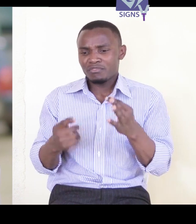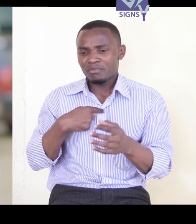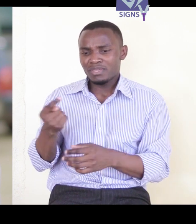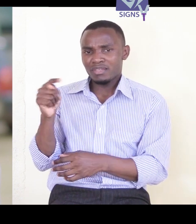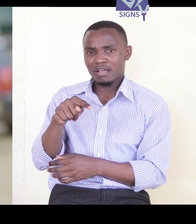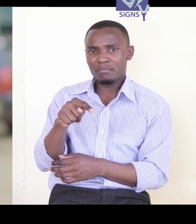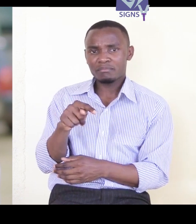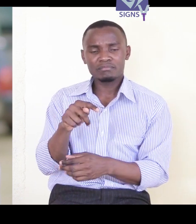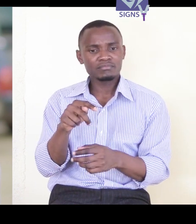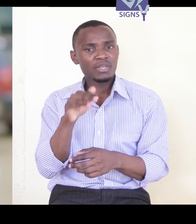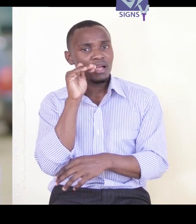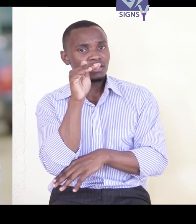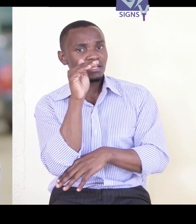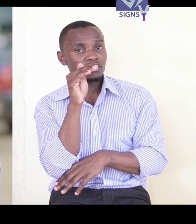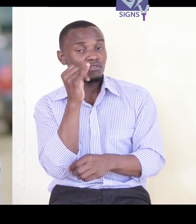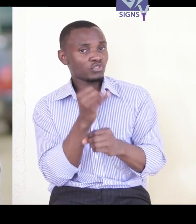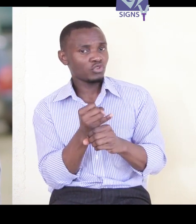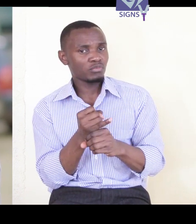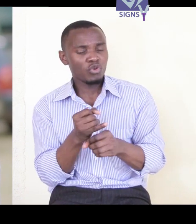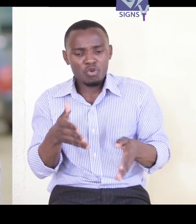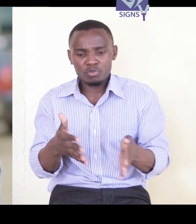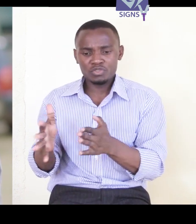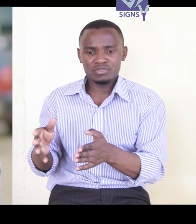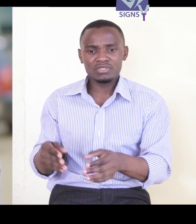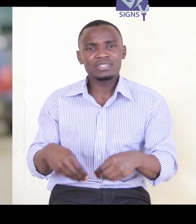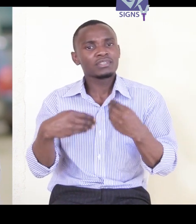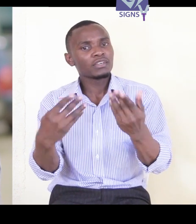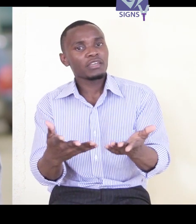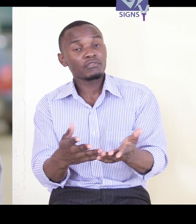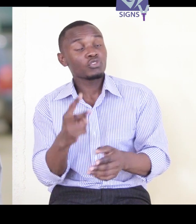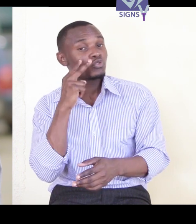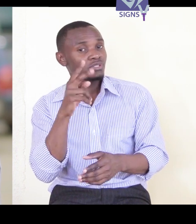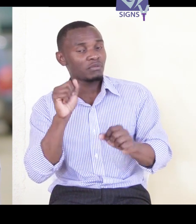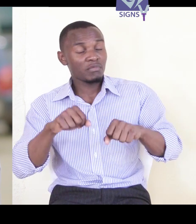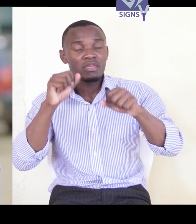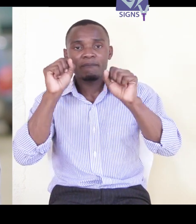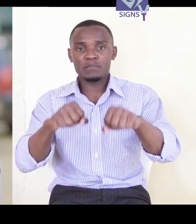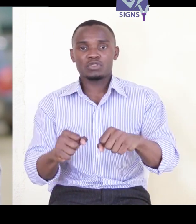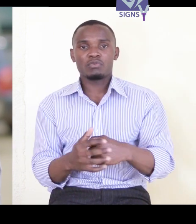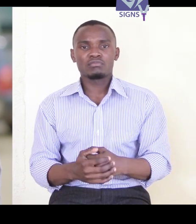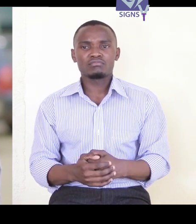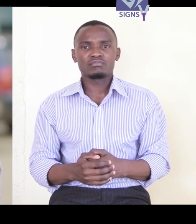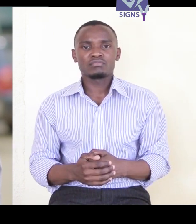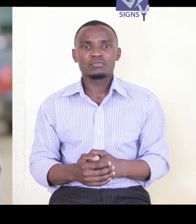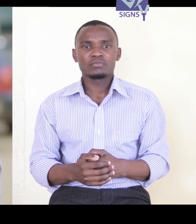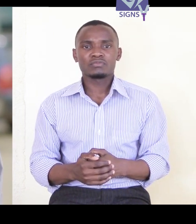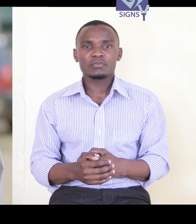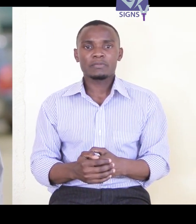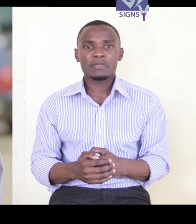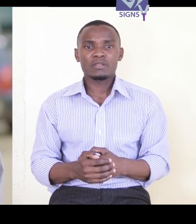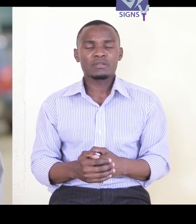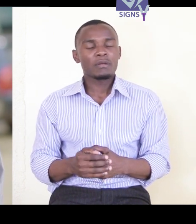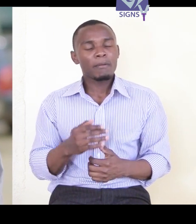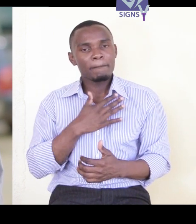job, give me an opportunity to try, and you will see that I am able. Don't say because this person has a disability, we